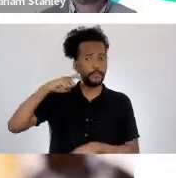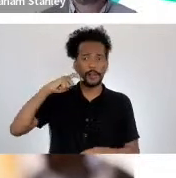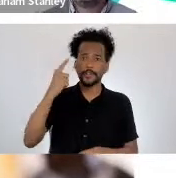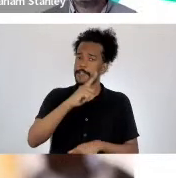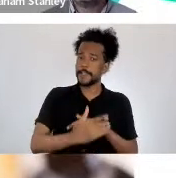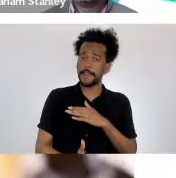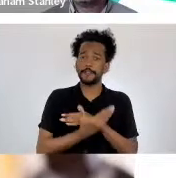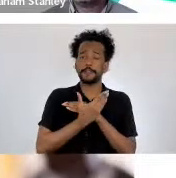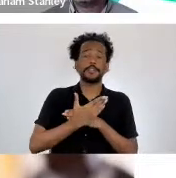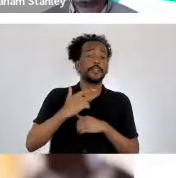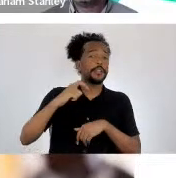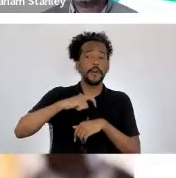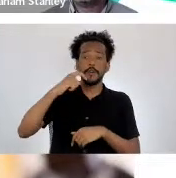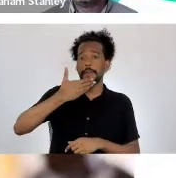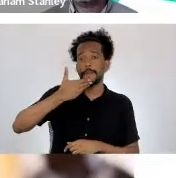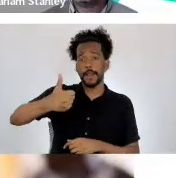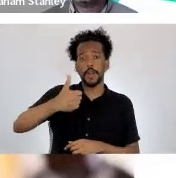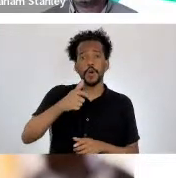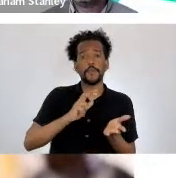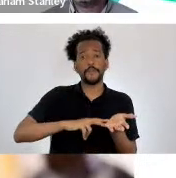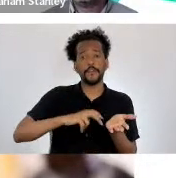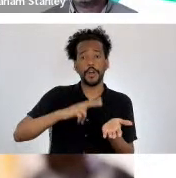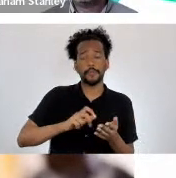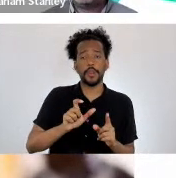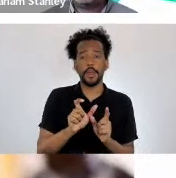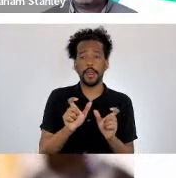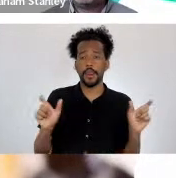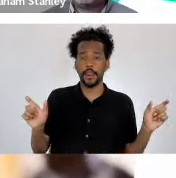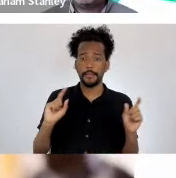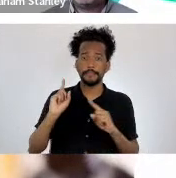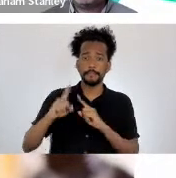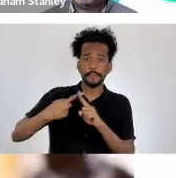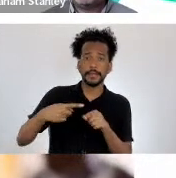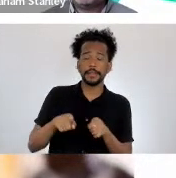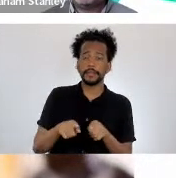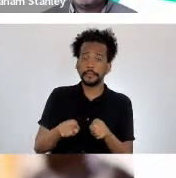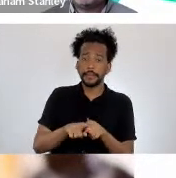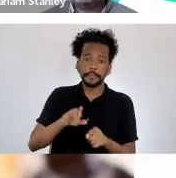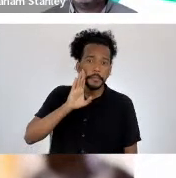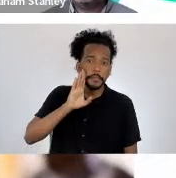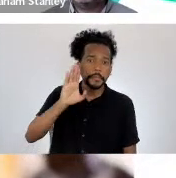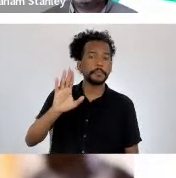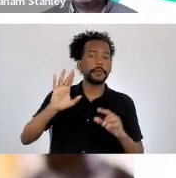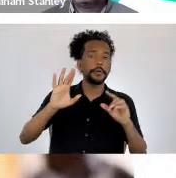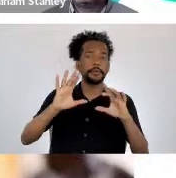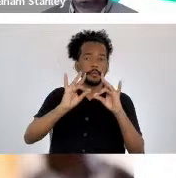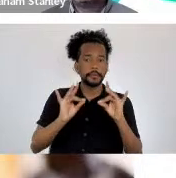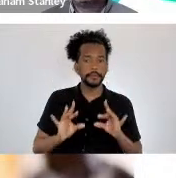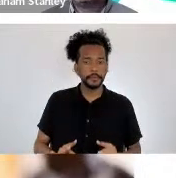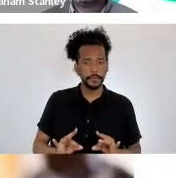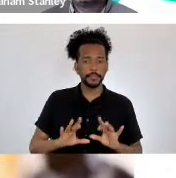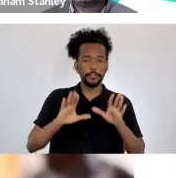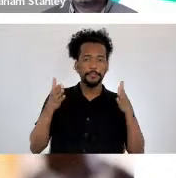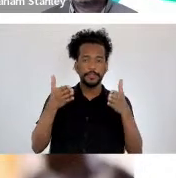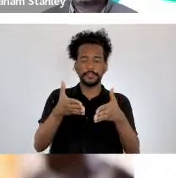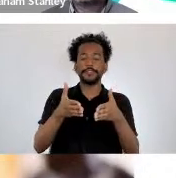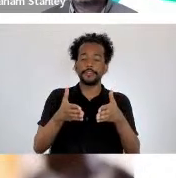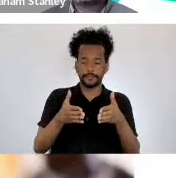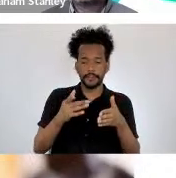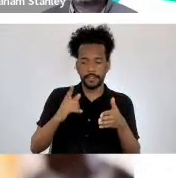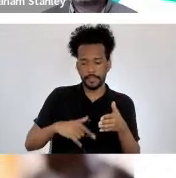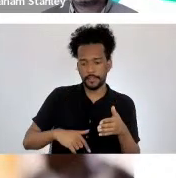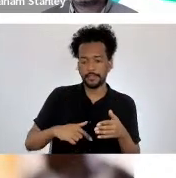improvement, especially where specialized expressions were involved. Another common use of AI in writing was the use of grammar